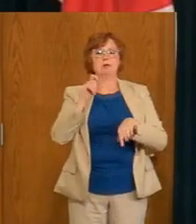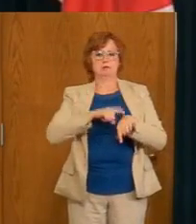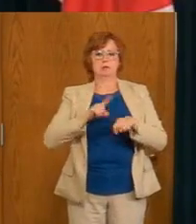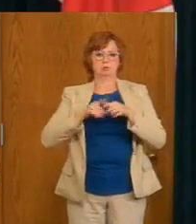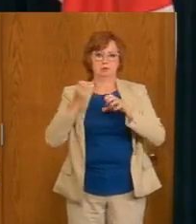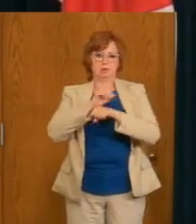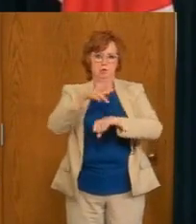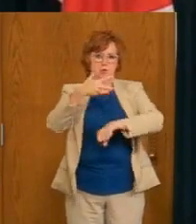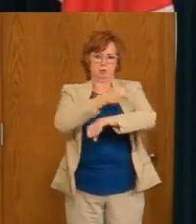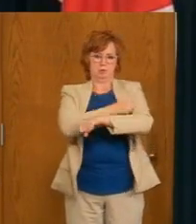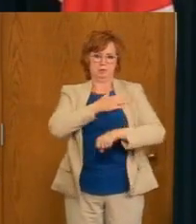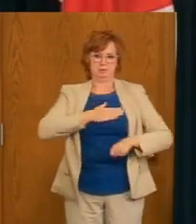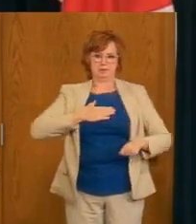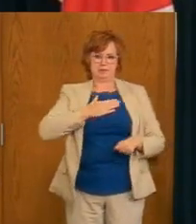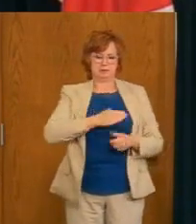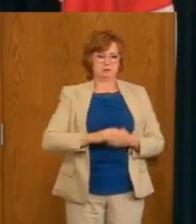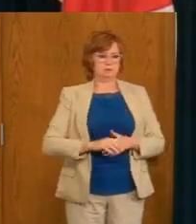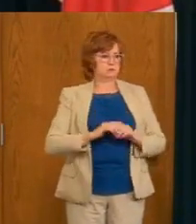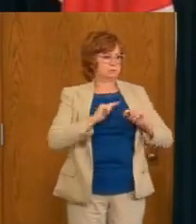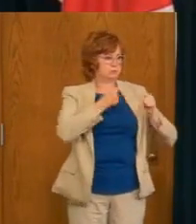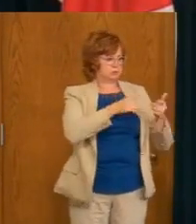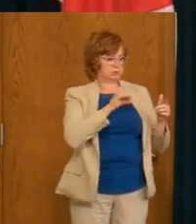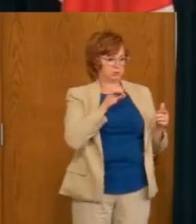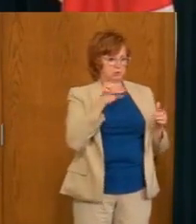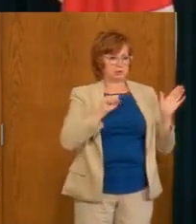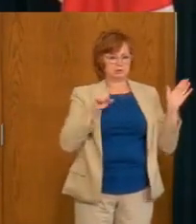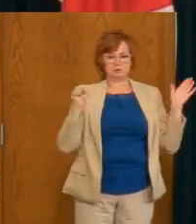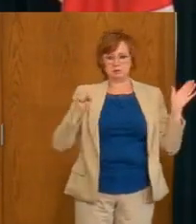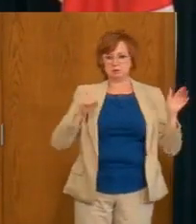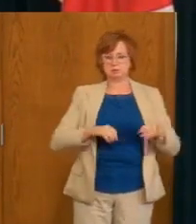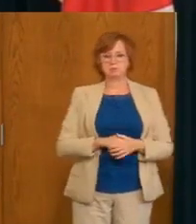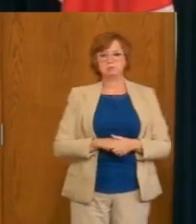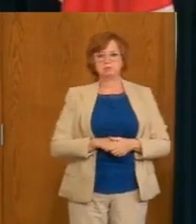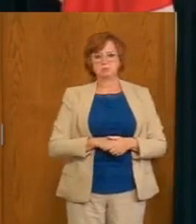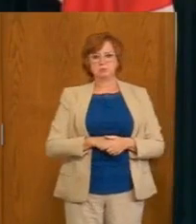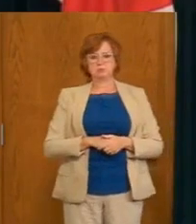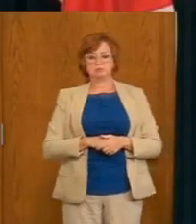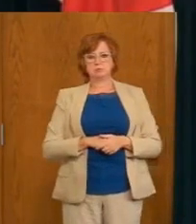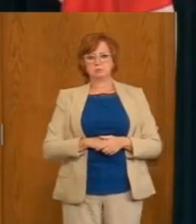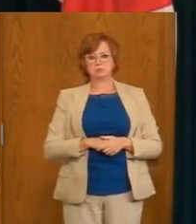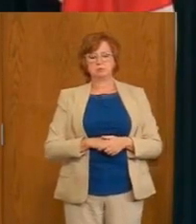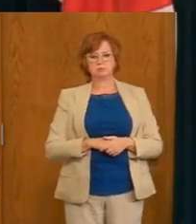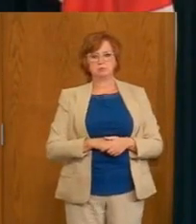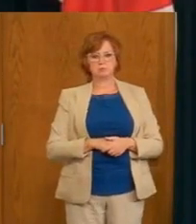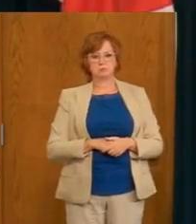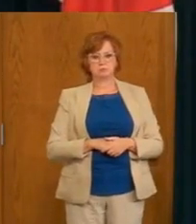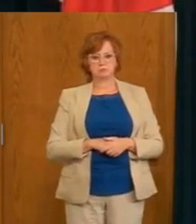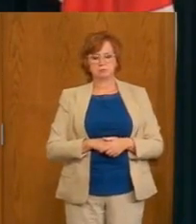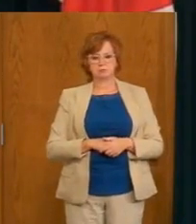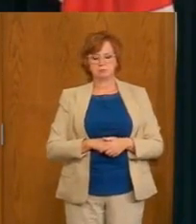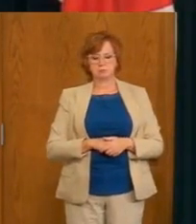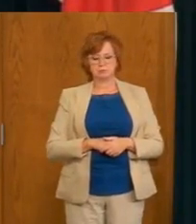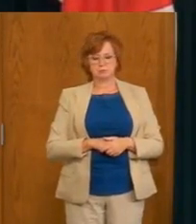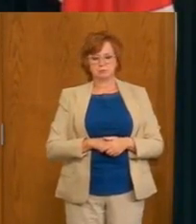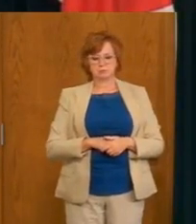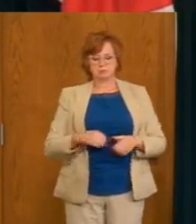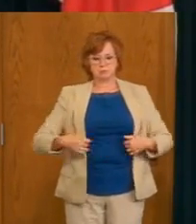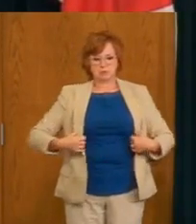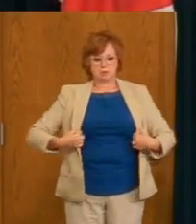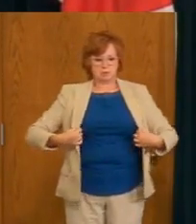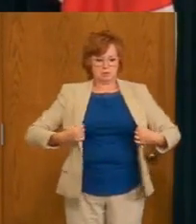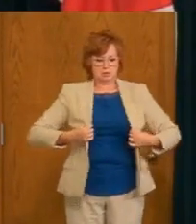individuals to utilize those. But largely, I think the most effective tool is vaccines. COVID and ultimately